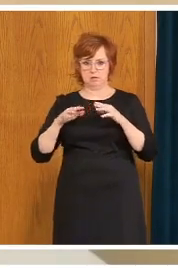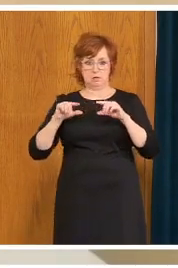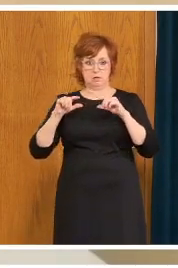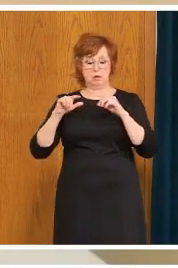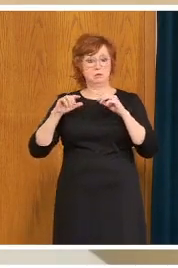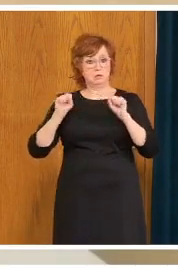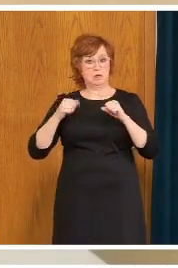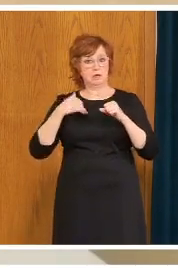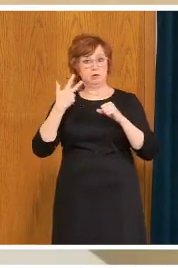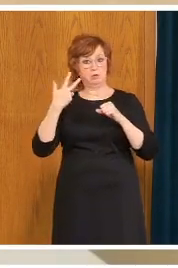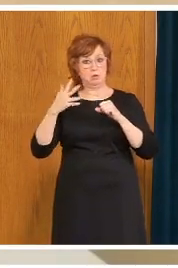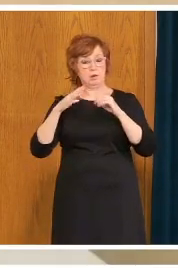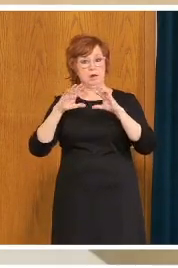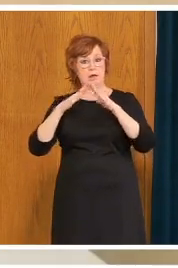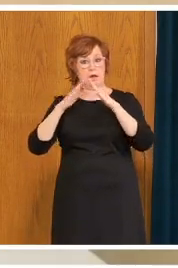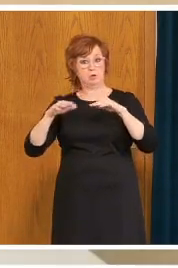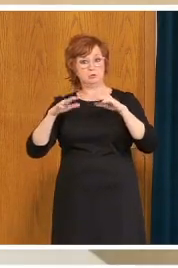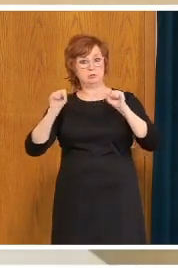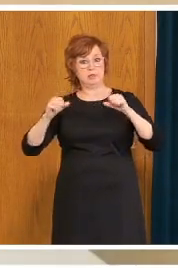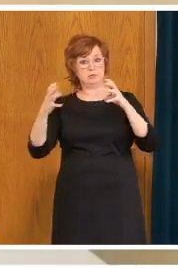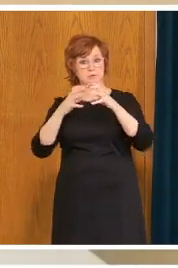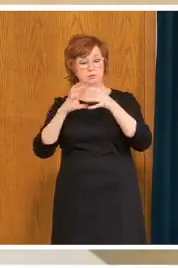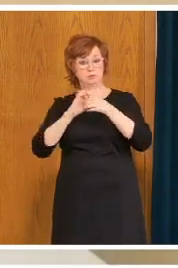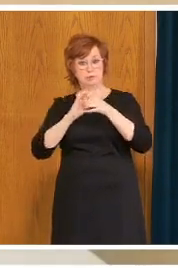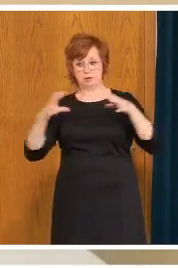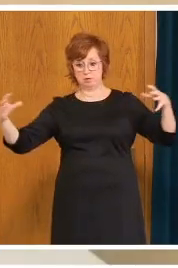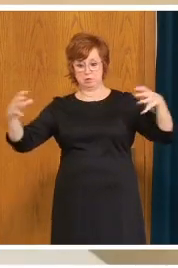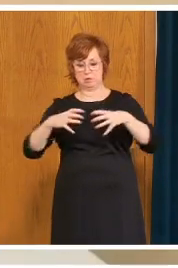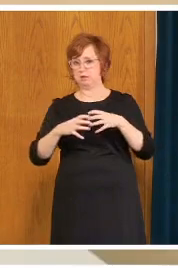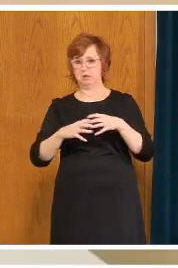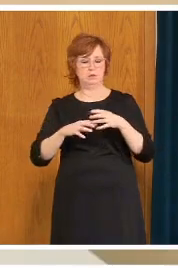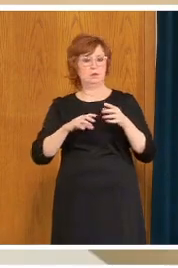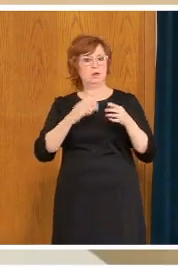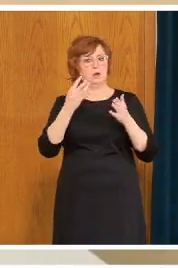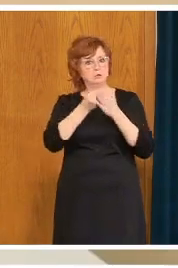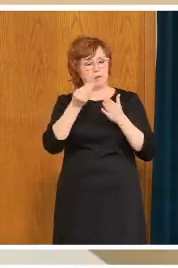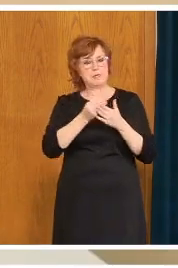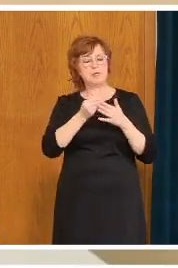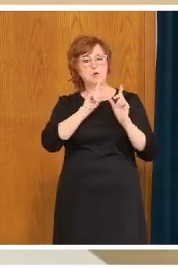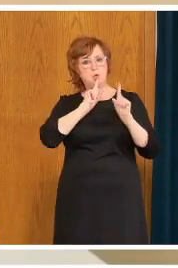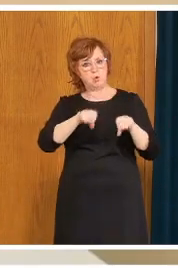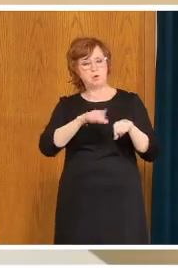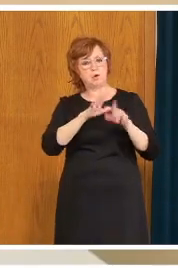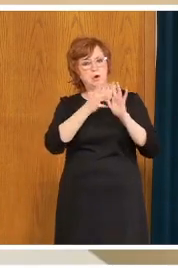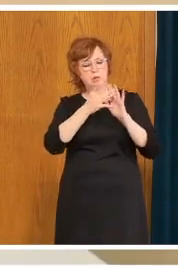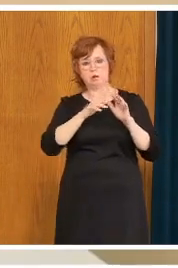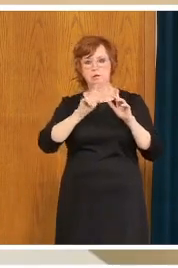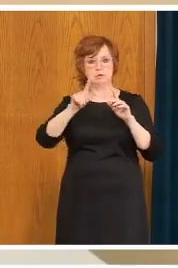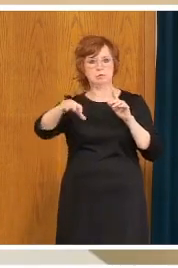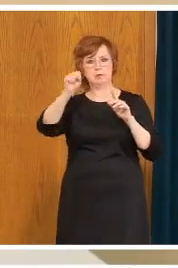house, if you have to shop, look at curbside options. If you want to get some